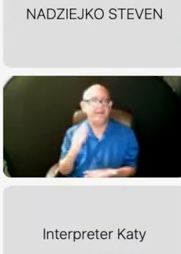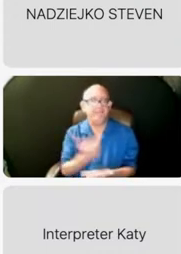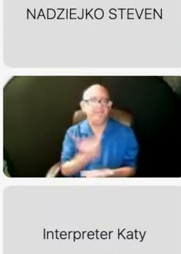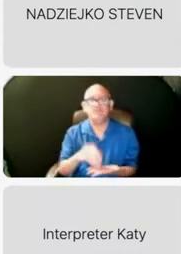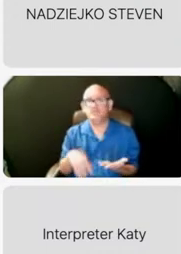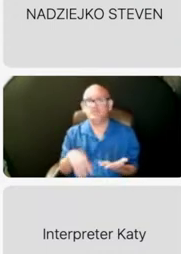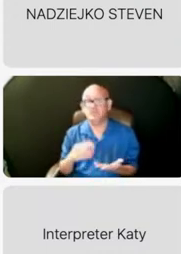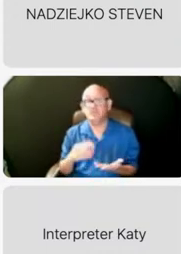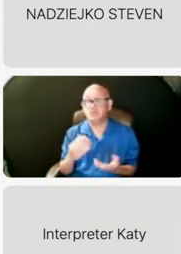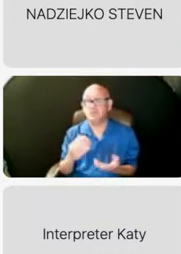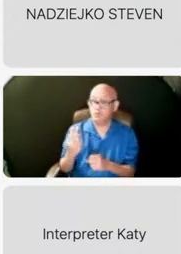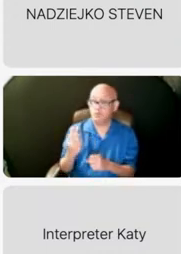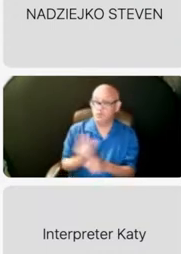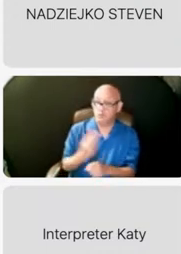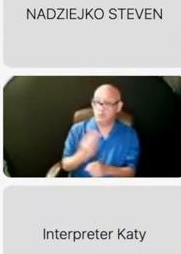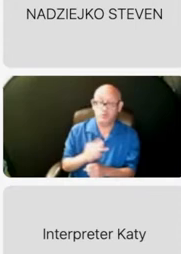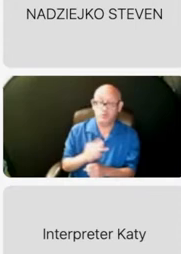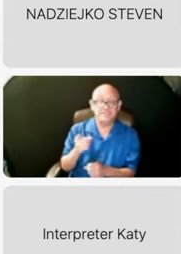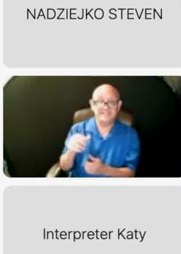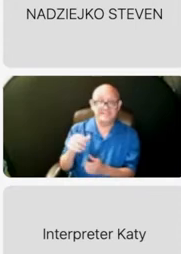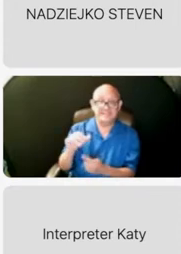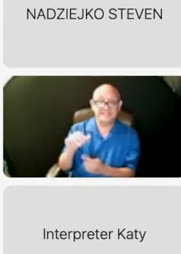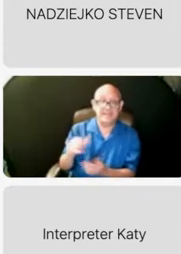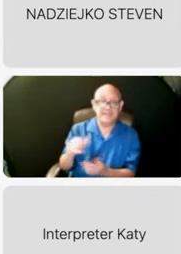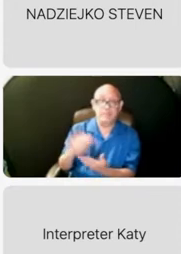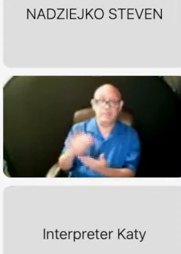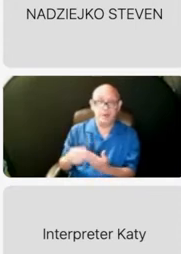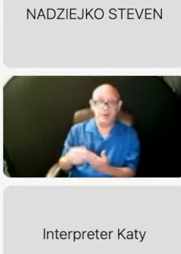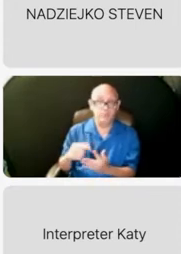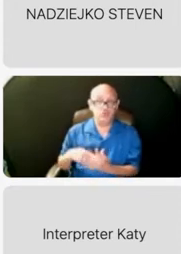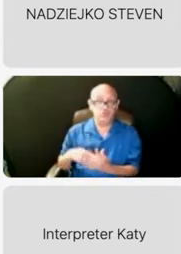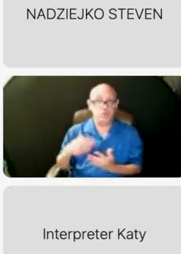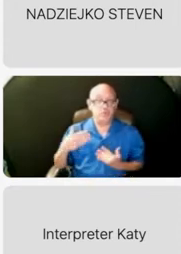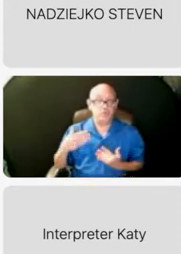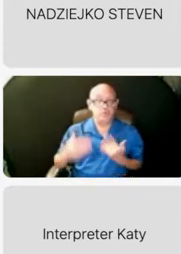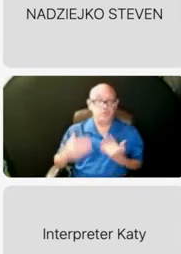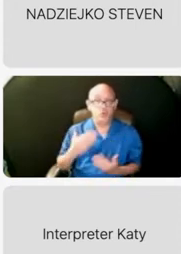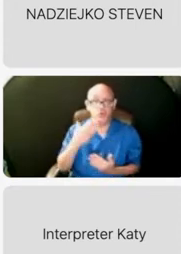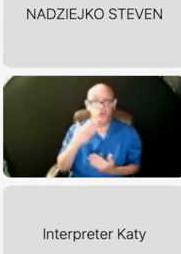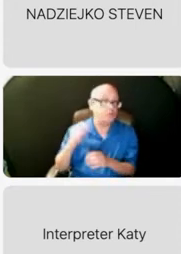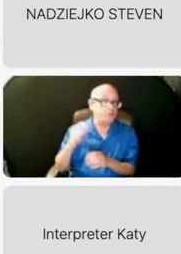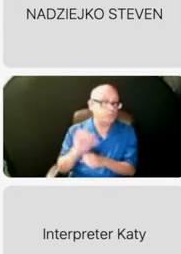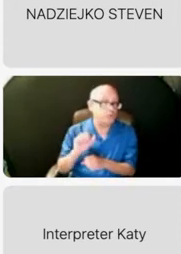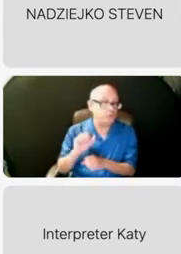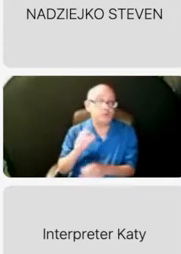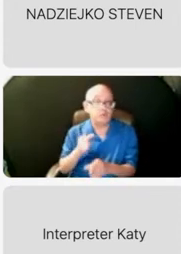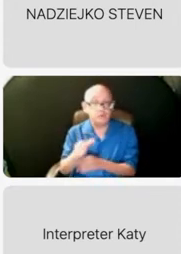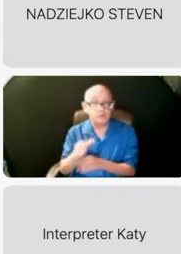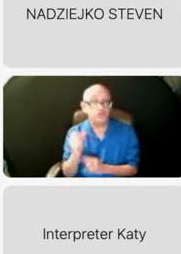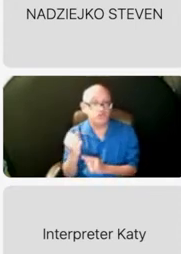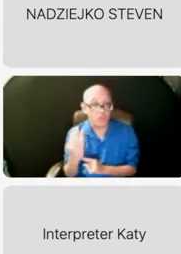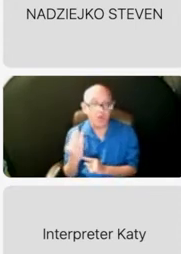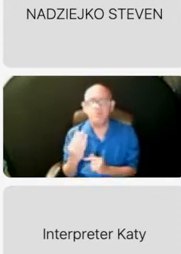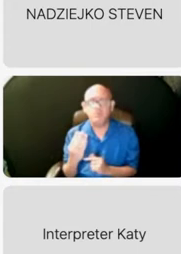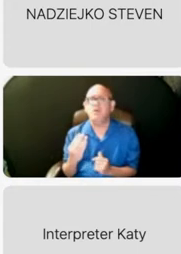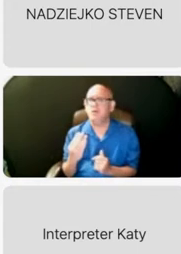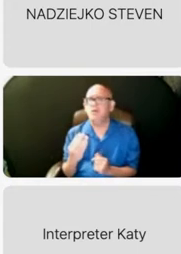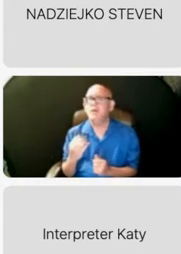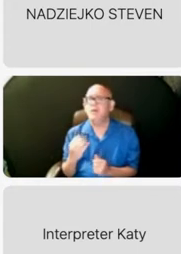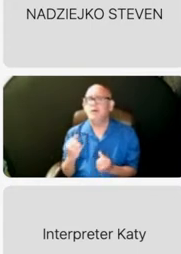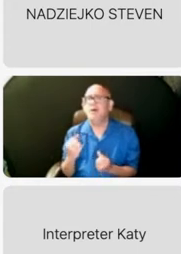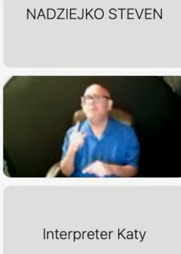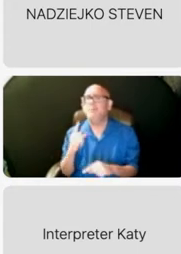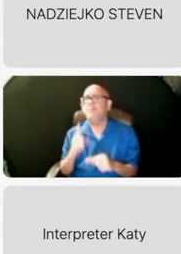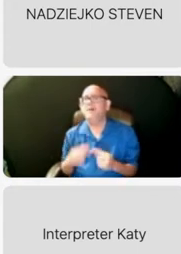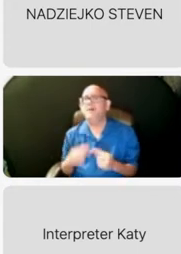that as a launching pad to uh good careers but also many of them will continue their college